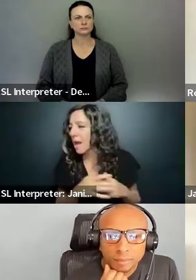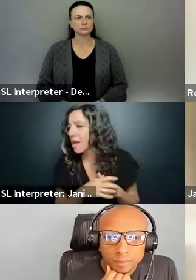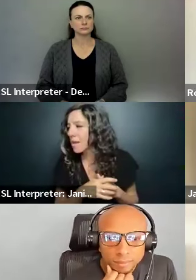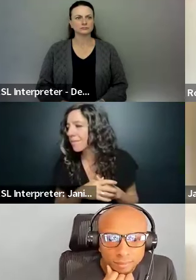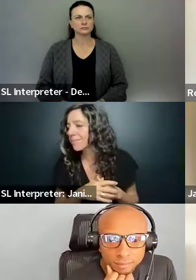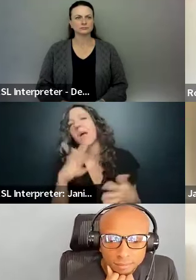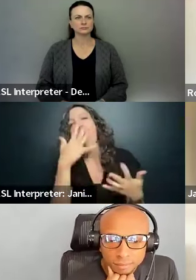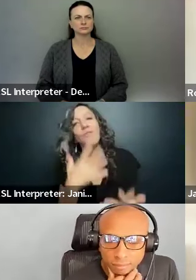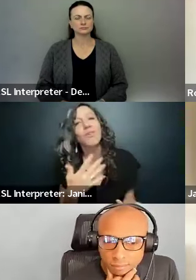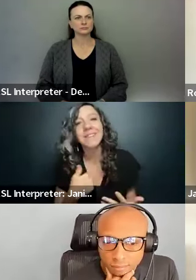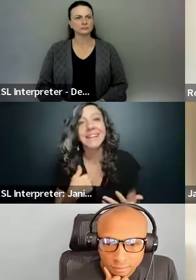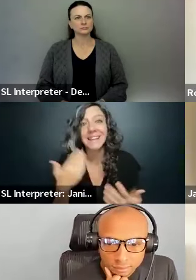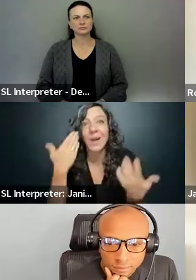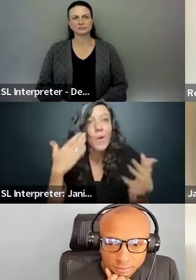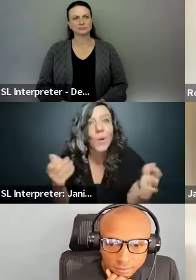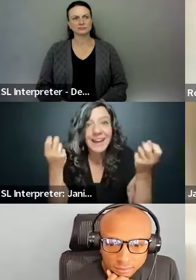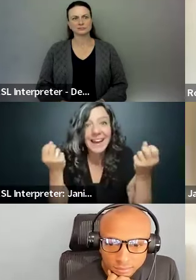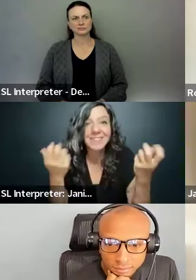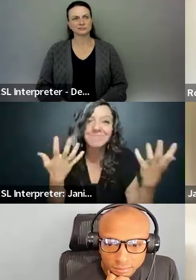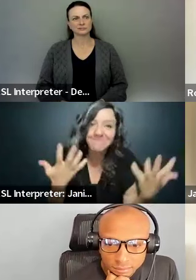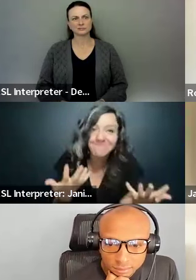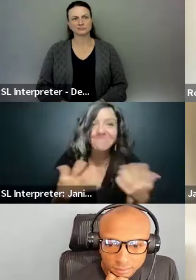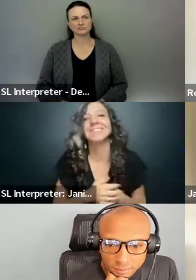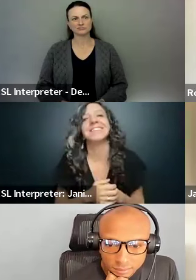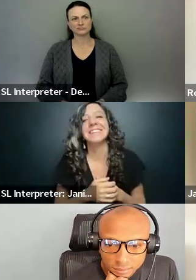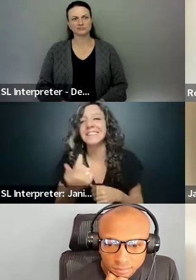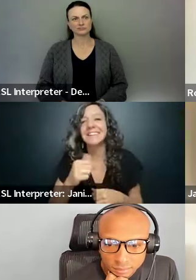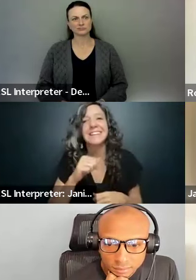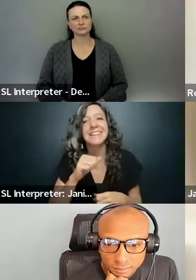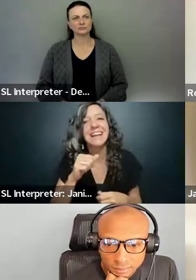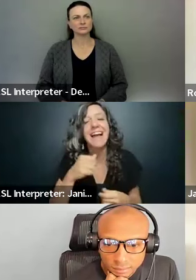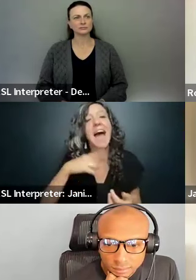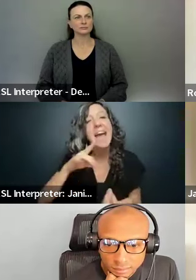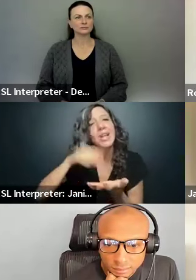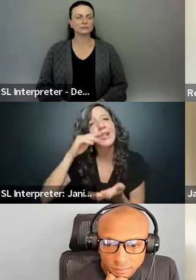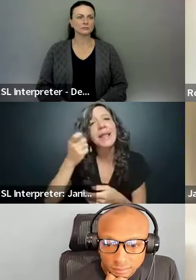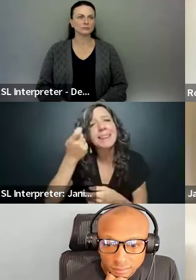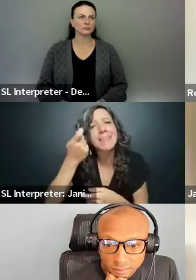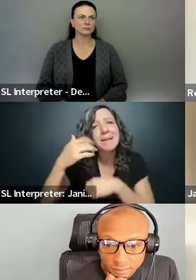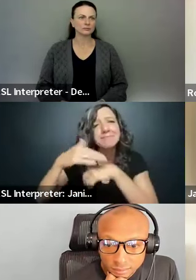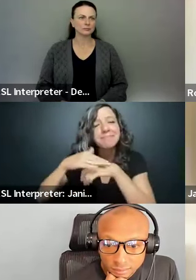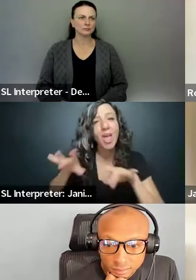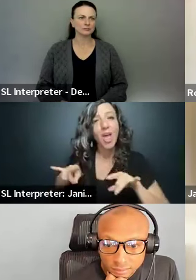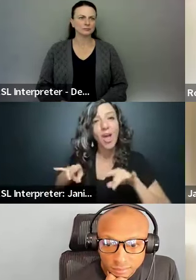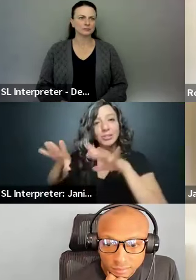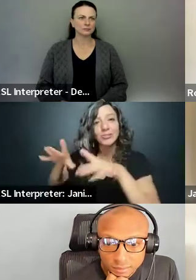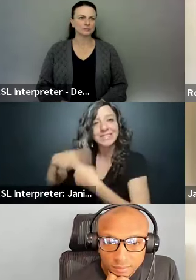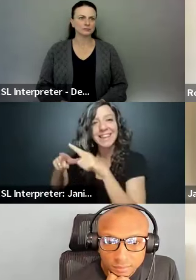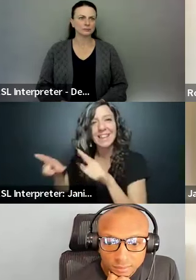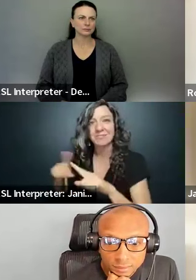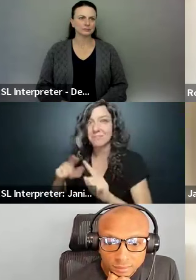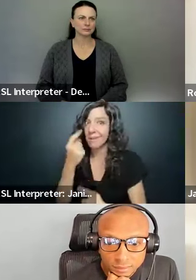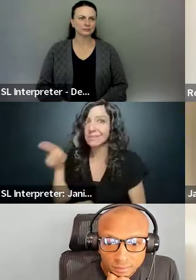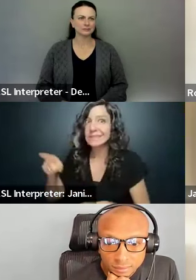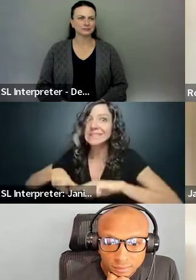unfortunately, I don't sign. So I did learn a little bit of Australian Sign Language, but that's very different from American Sign